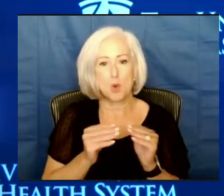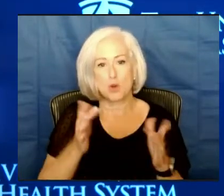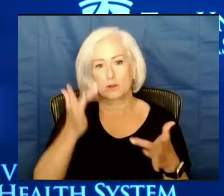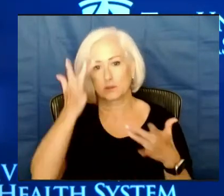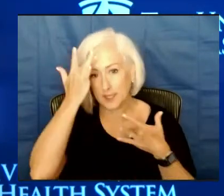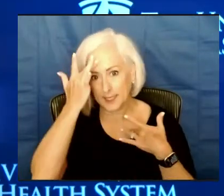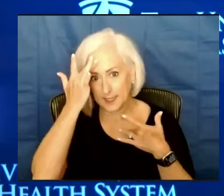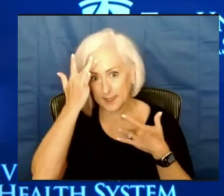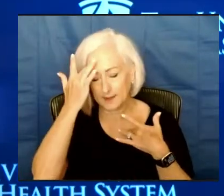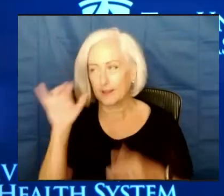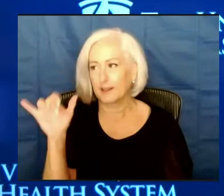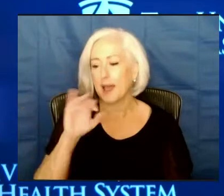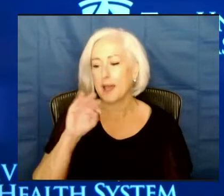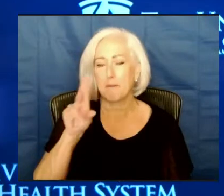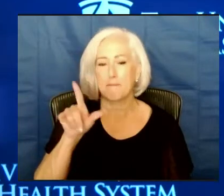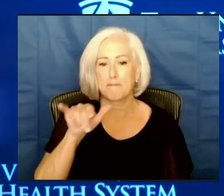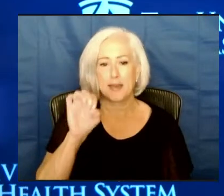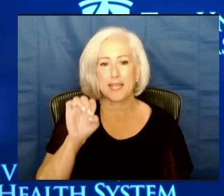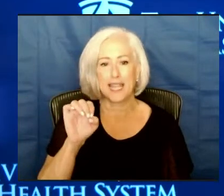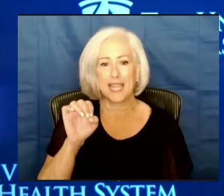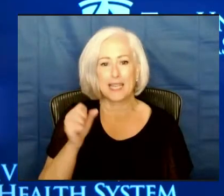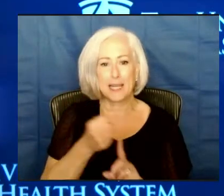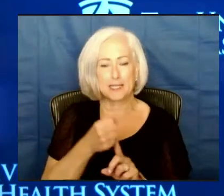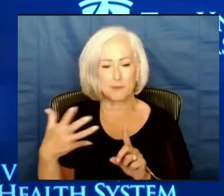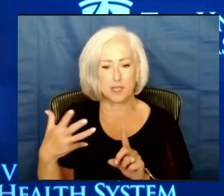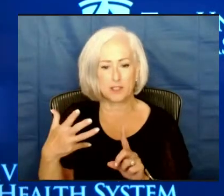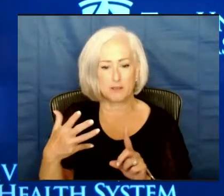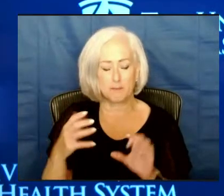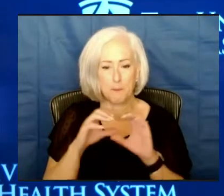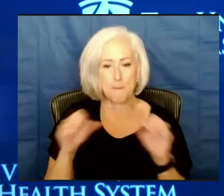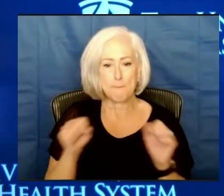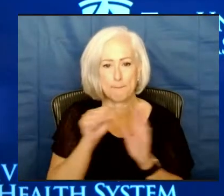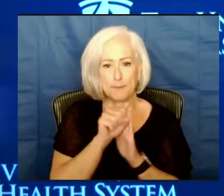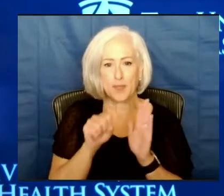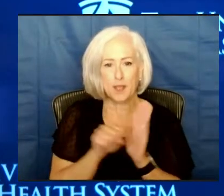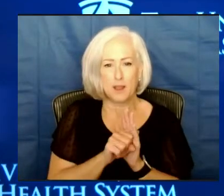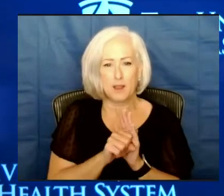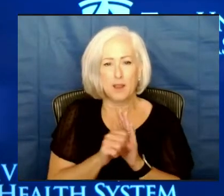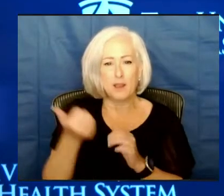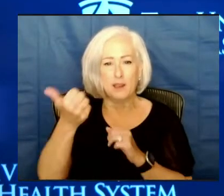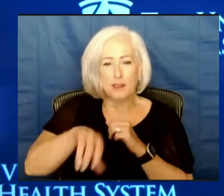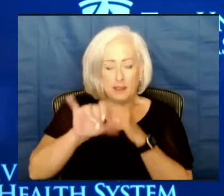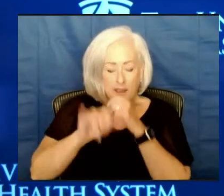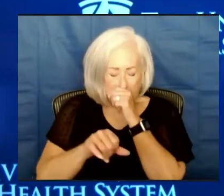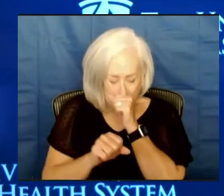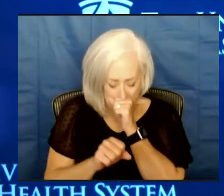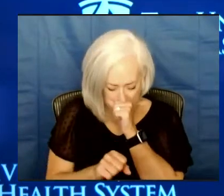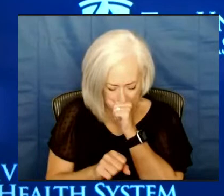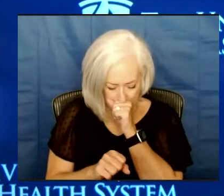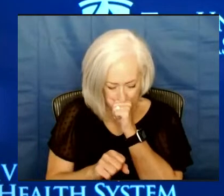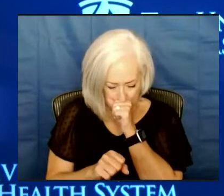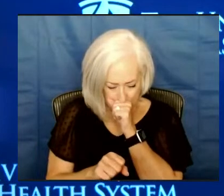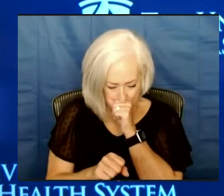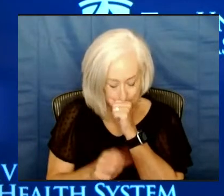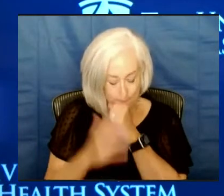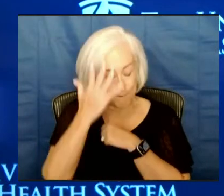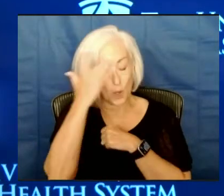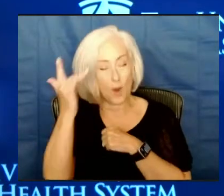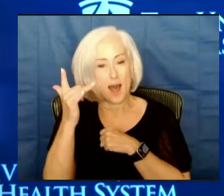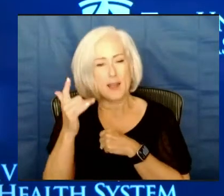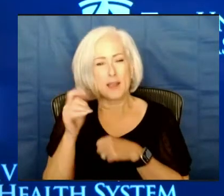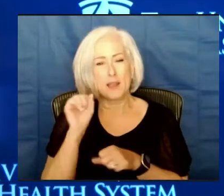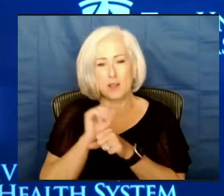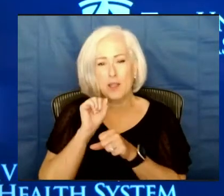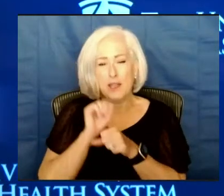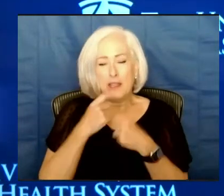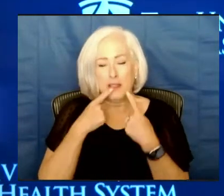right? No state has repealed Medicaid expansion once they did it. Why? Because it works. The data